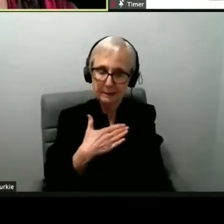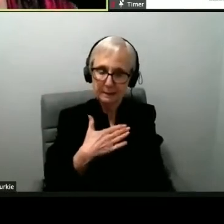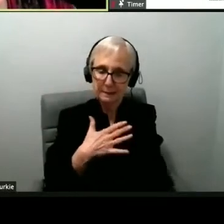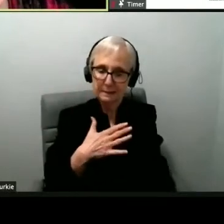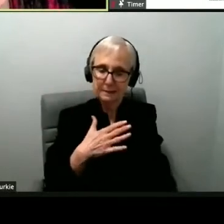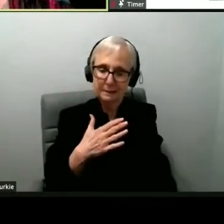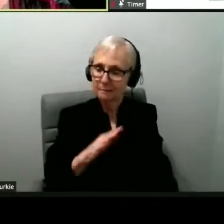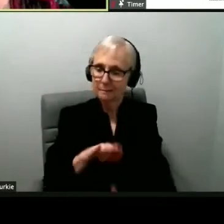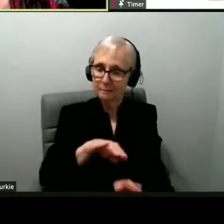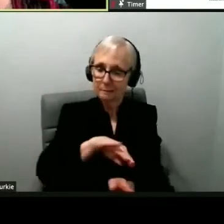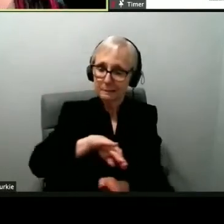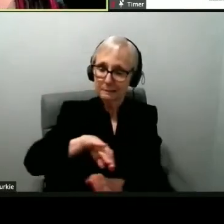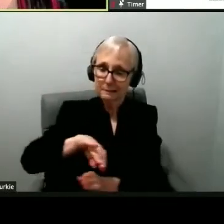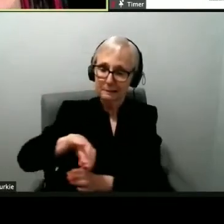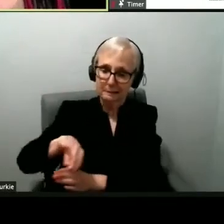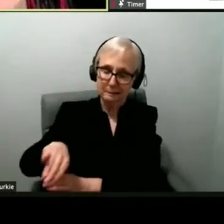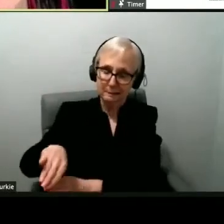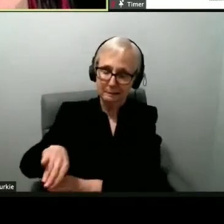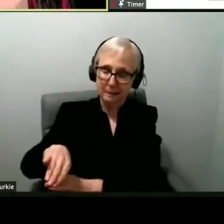right now